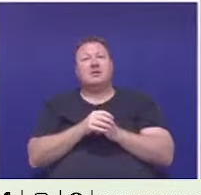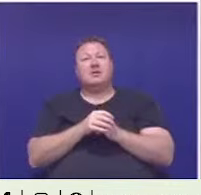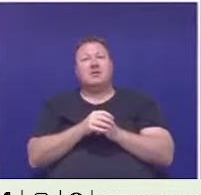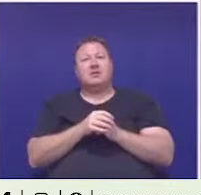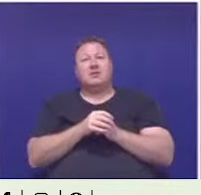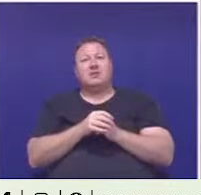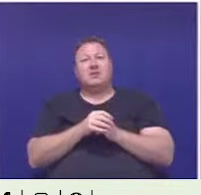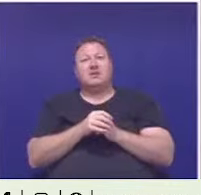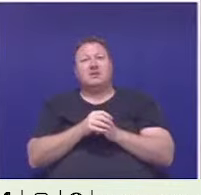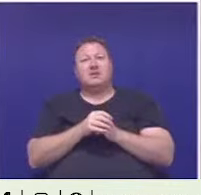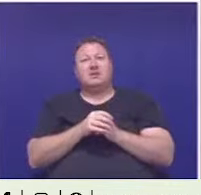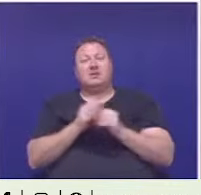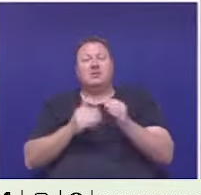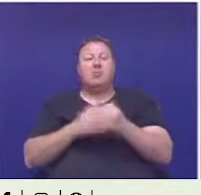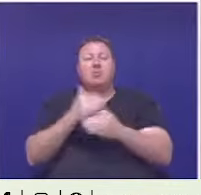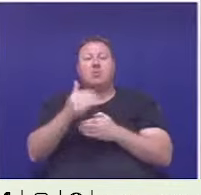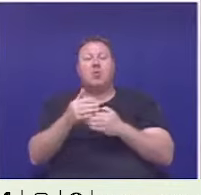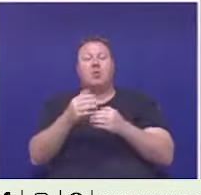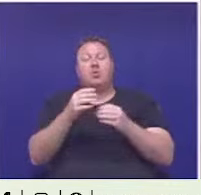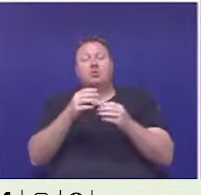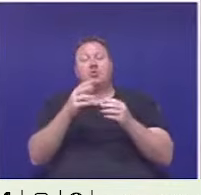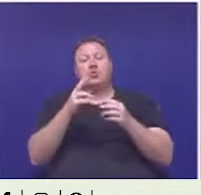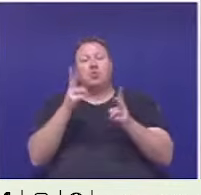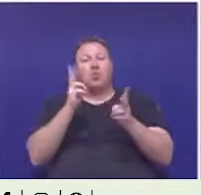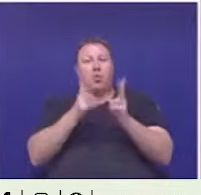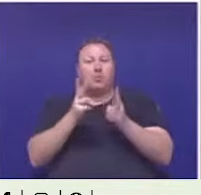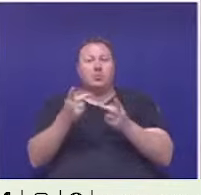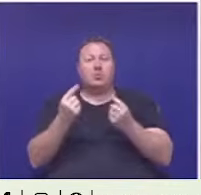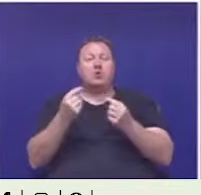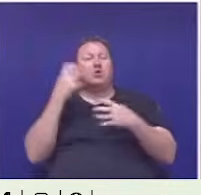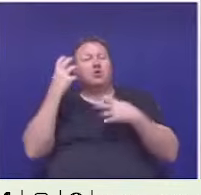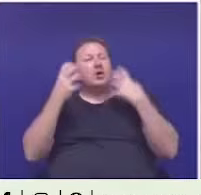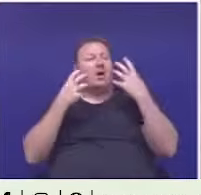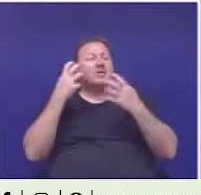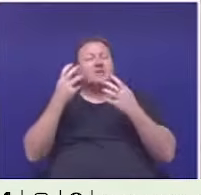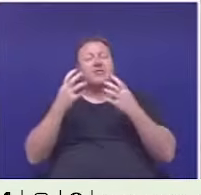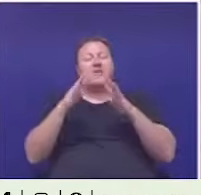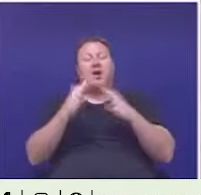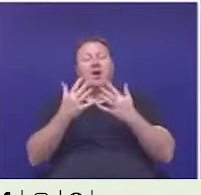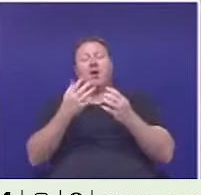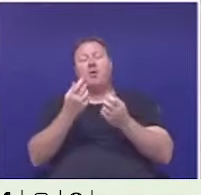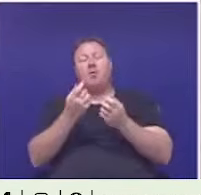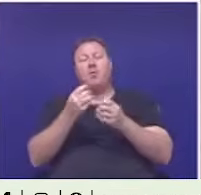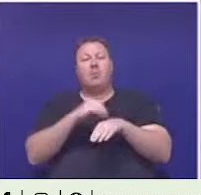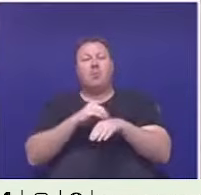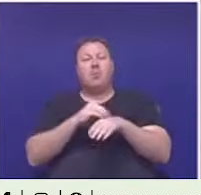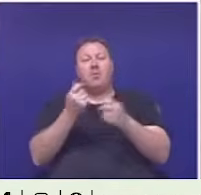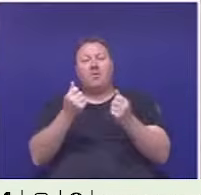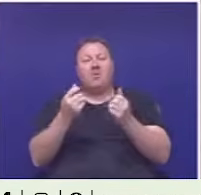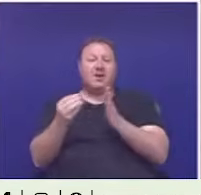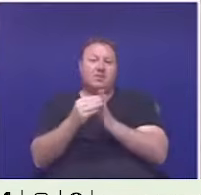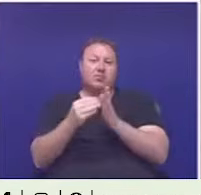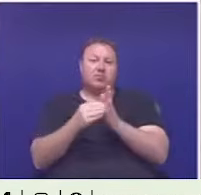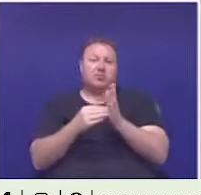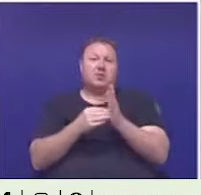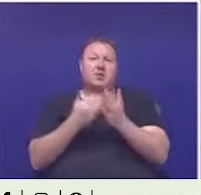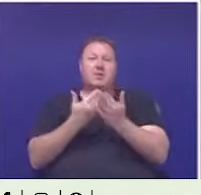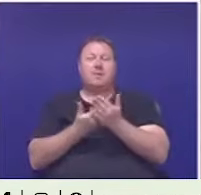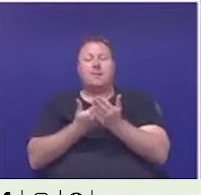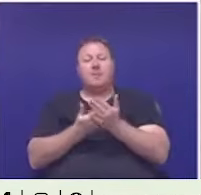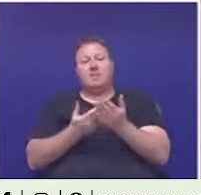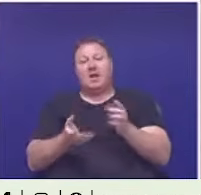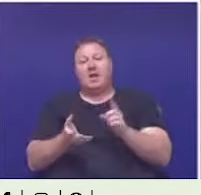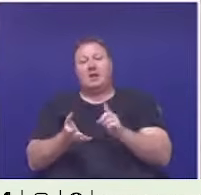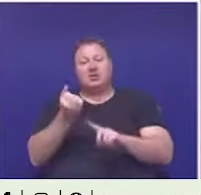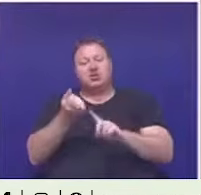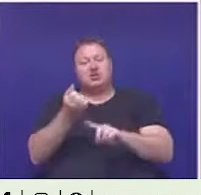the post-provisioning norms, being creative in how to find further financing for infrastructure projects, we may be able to get there.